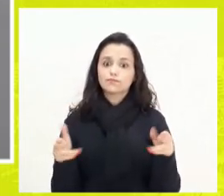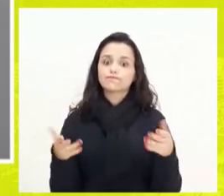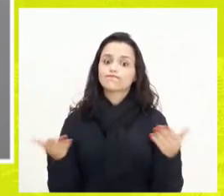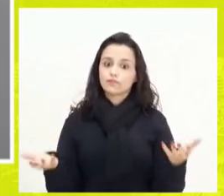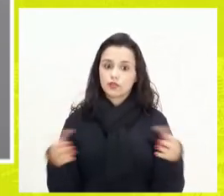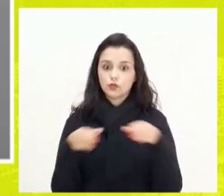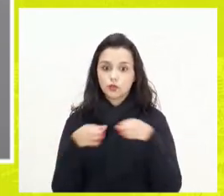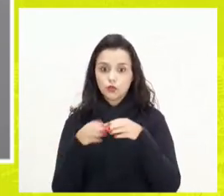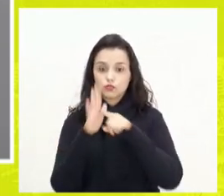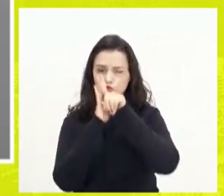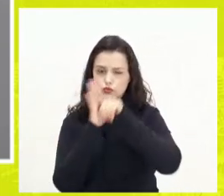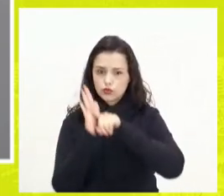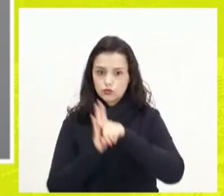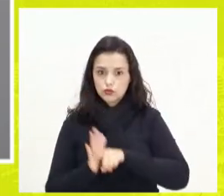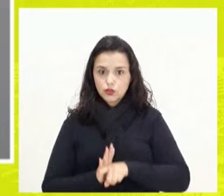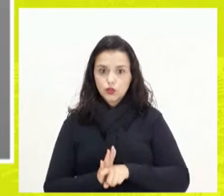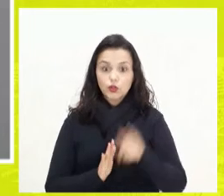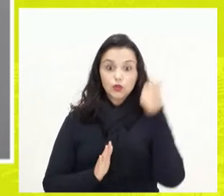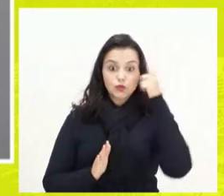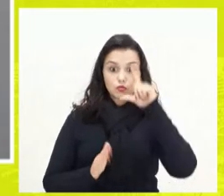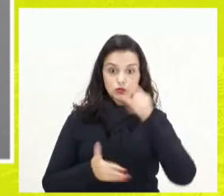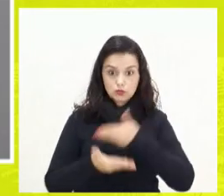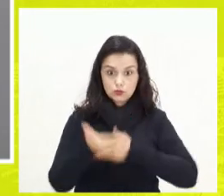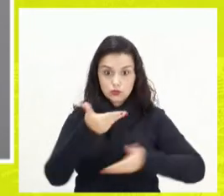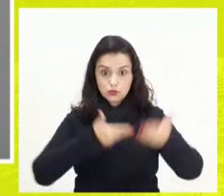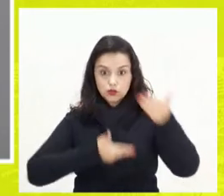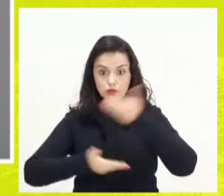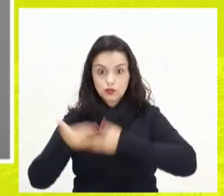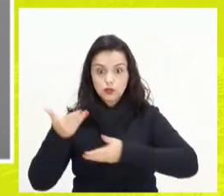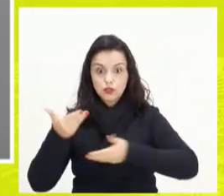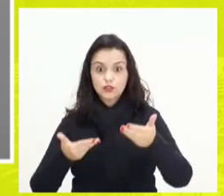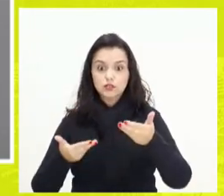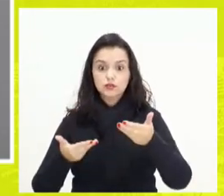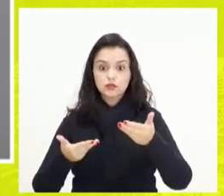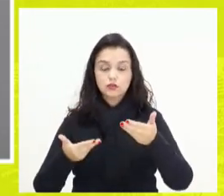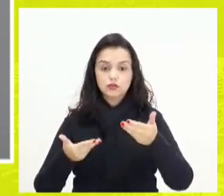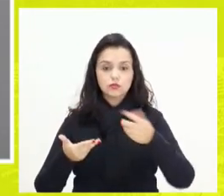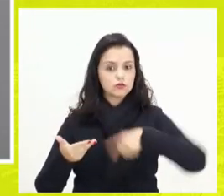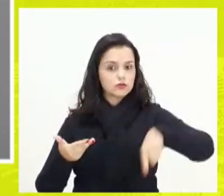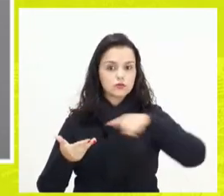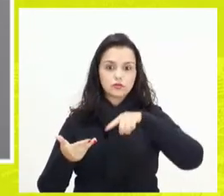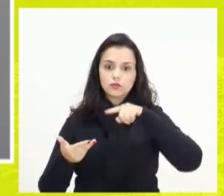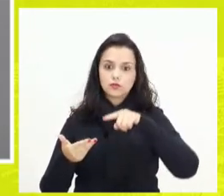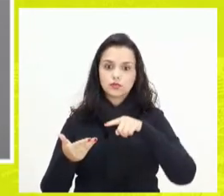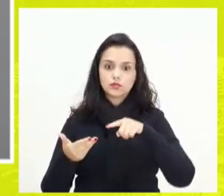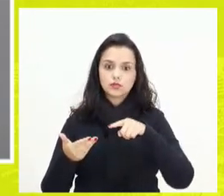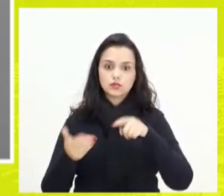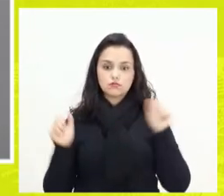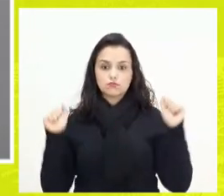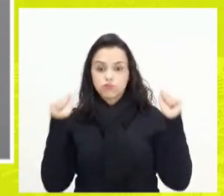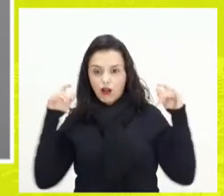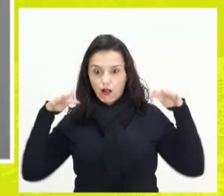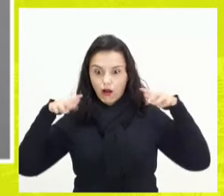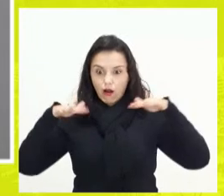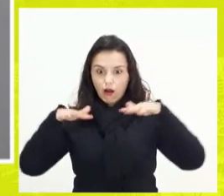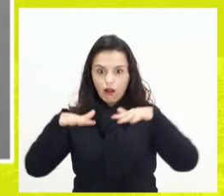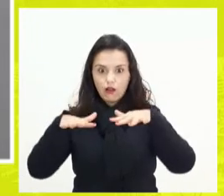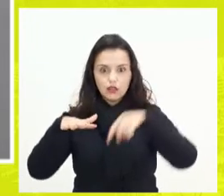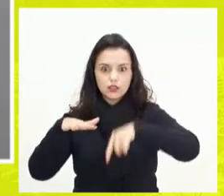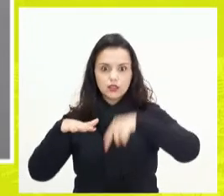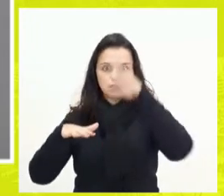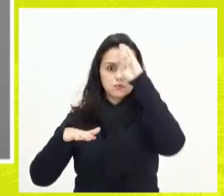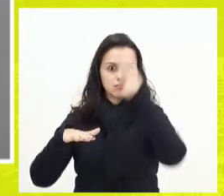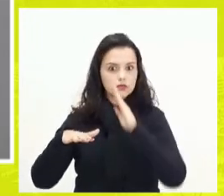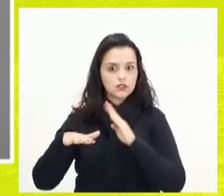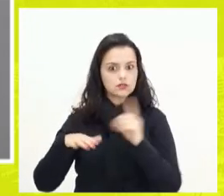well god willing and if the attackers are able to do and i hope so we will not have any